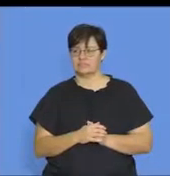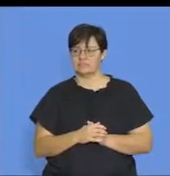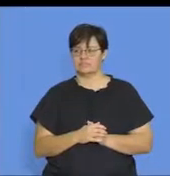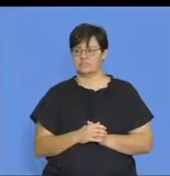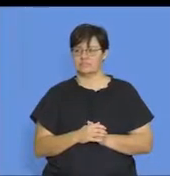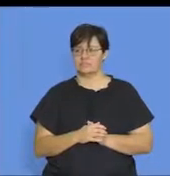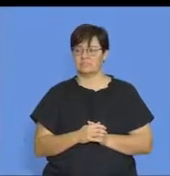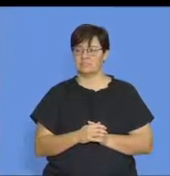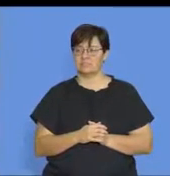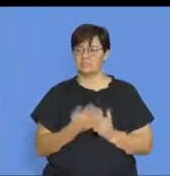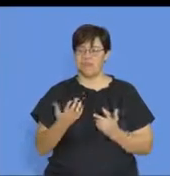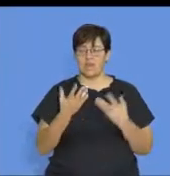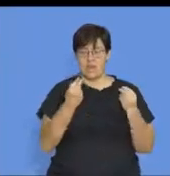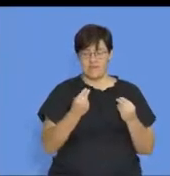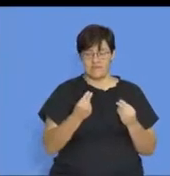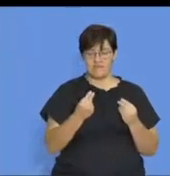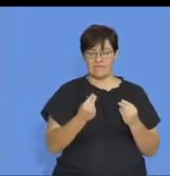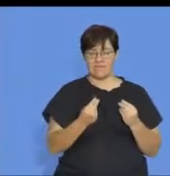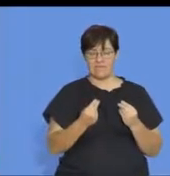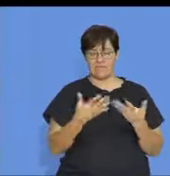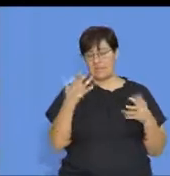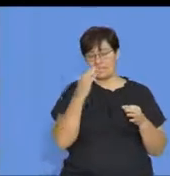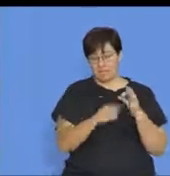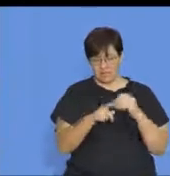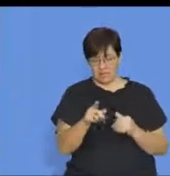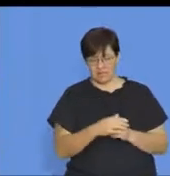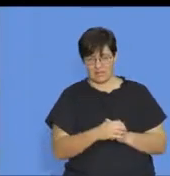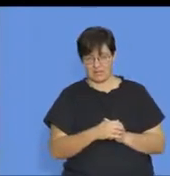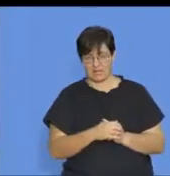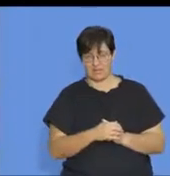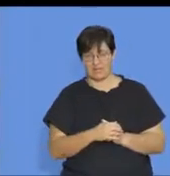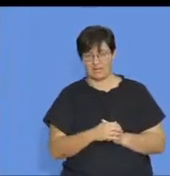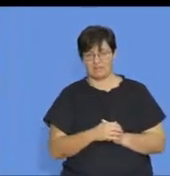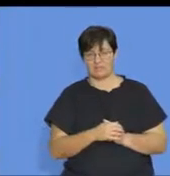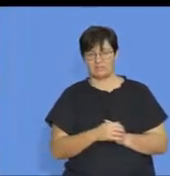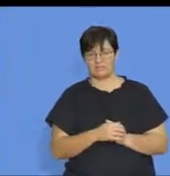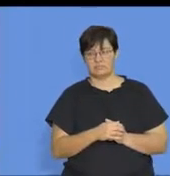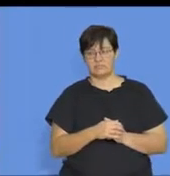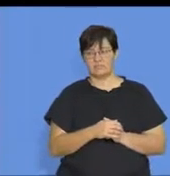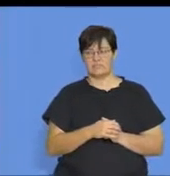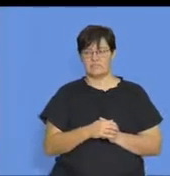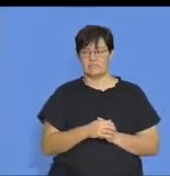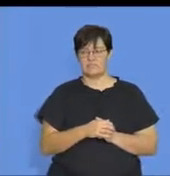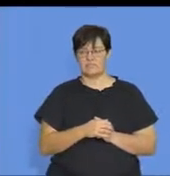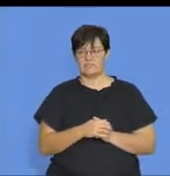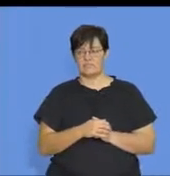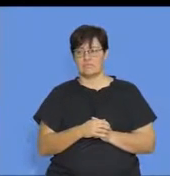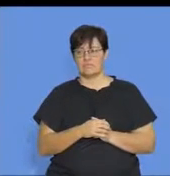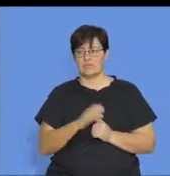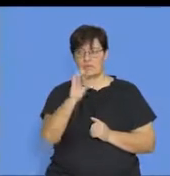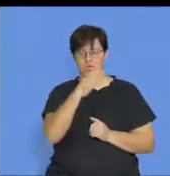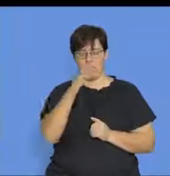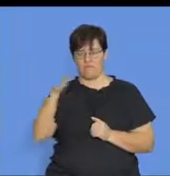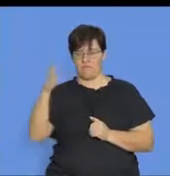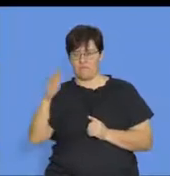600,000. Right, so if I had to simplify this, right, I would obviously, if I get rid